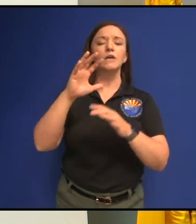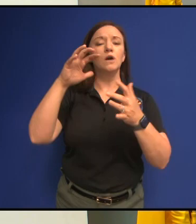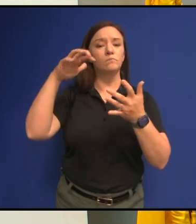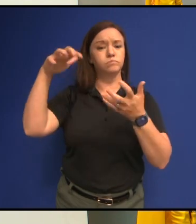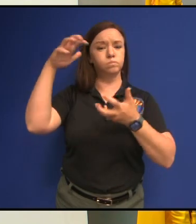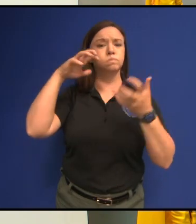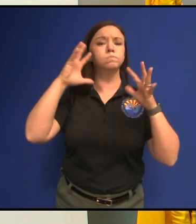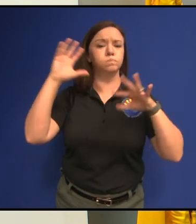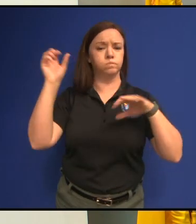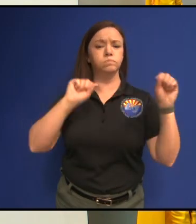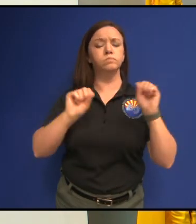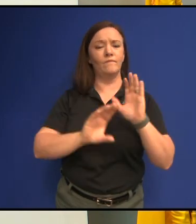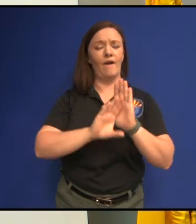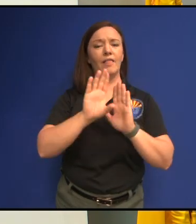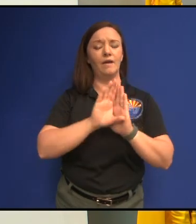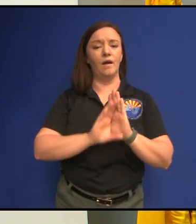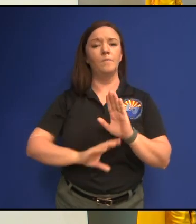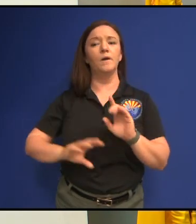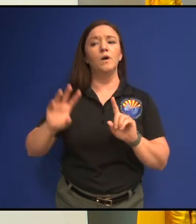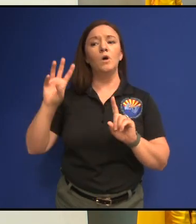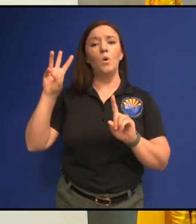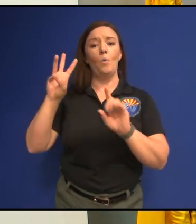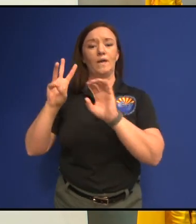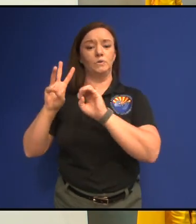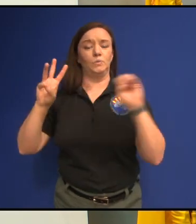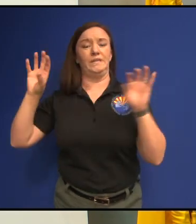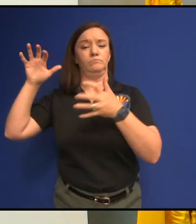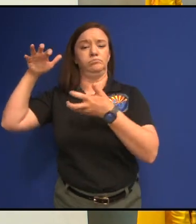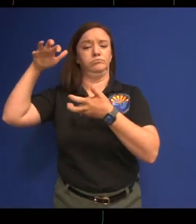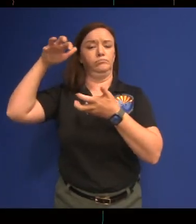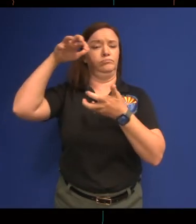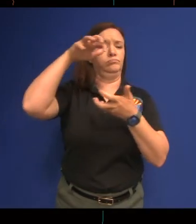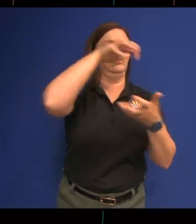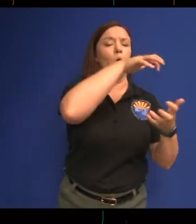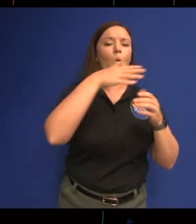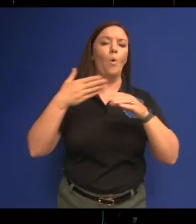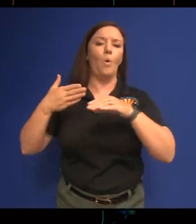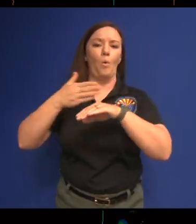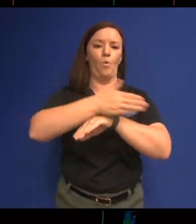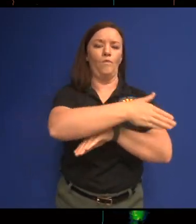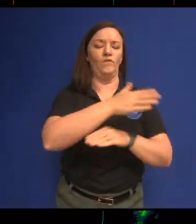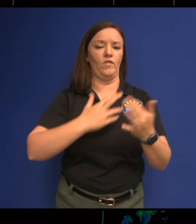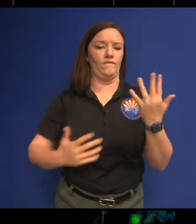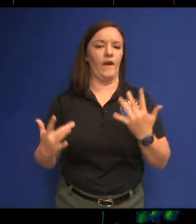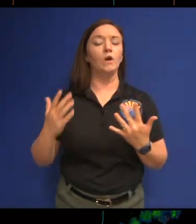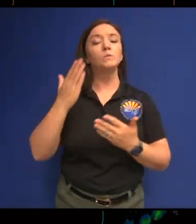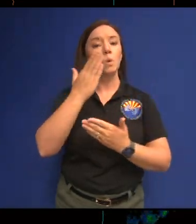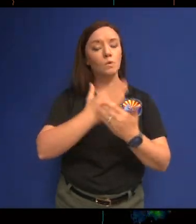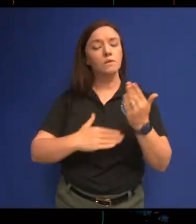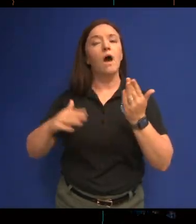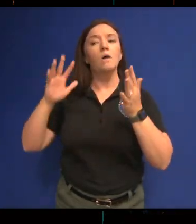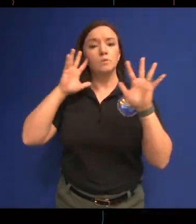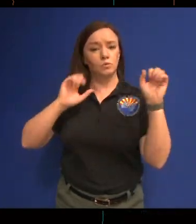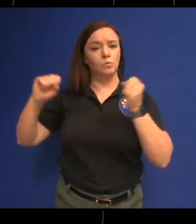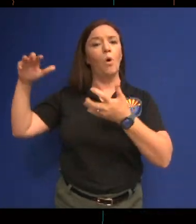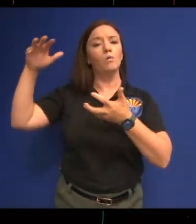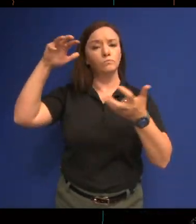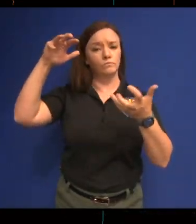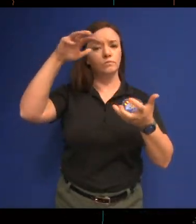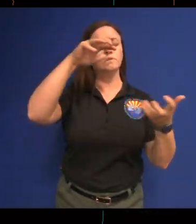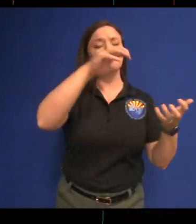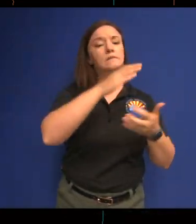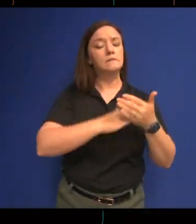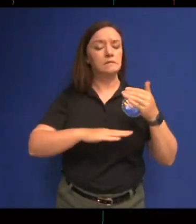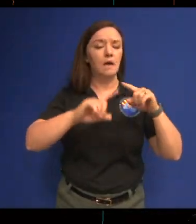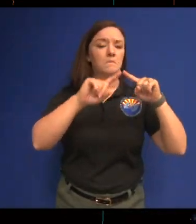area, moving west to east and over the fire area. So we did see a few storms move over, saw some lightning, saw some rain, and saw